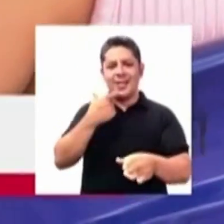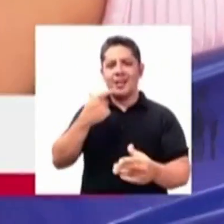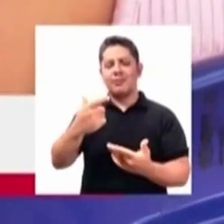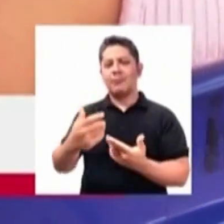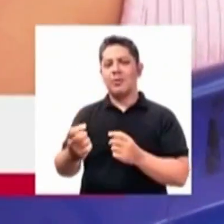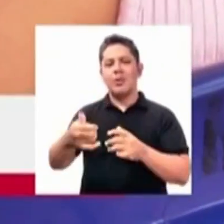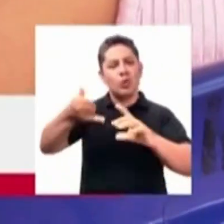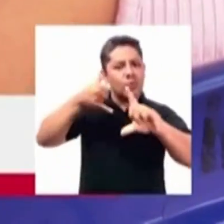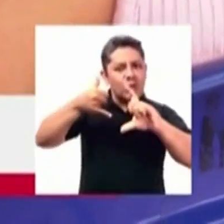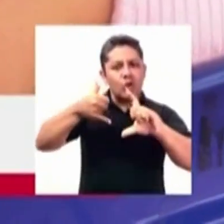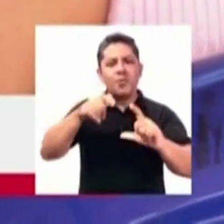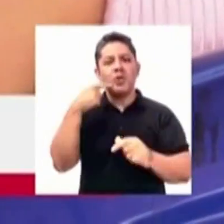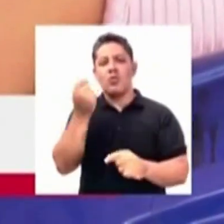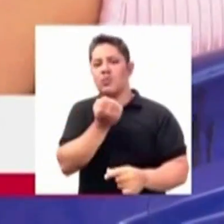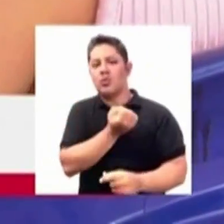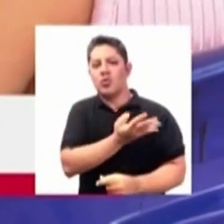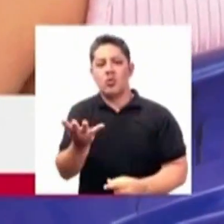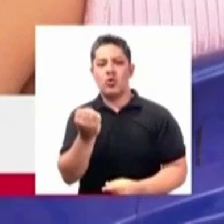512-0034 or